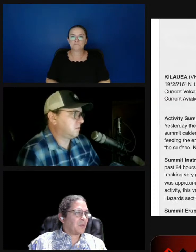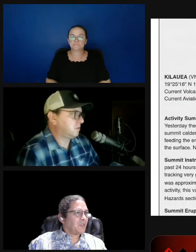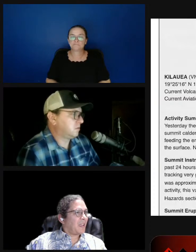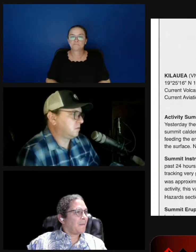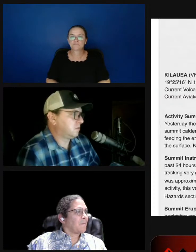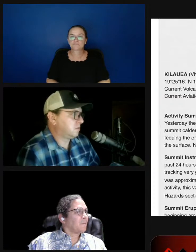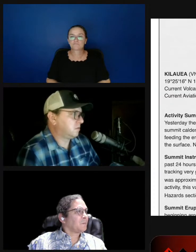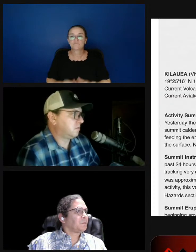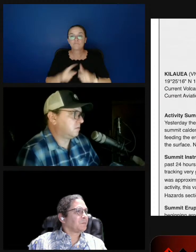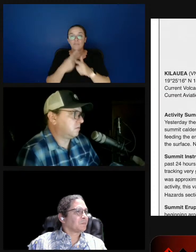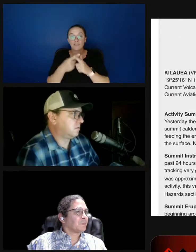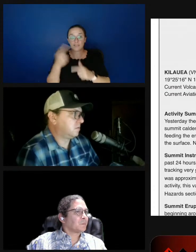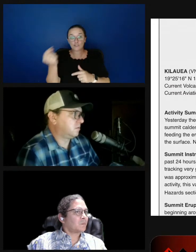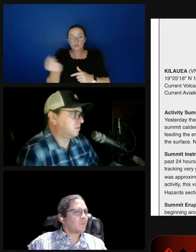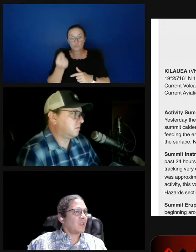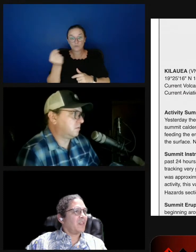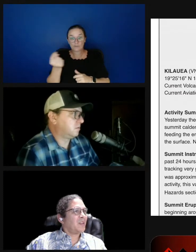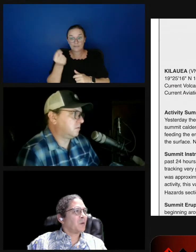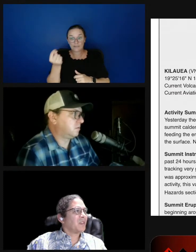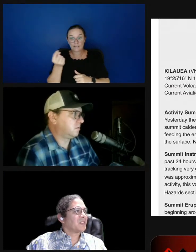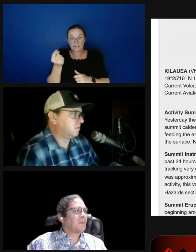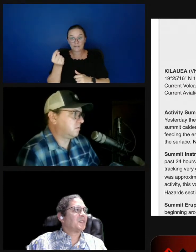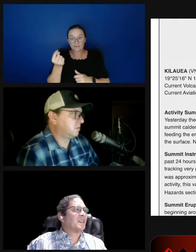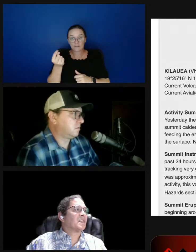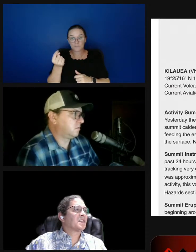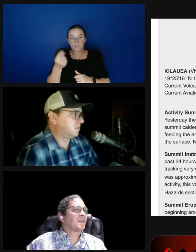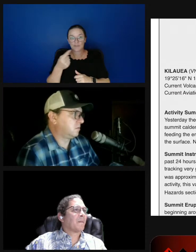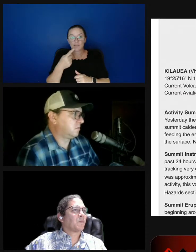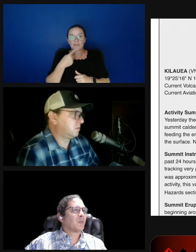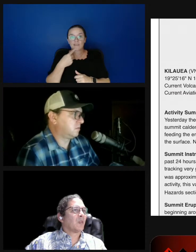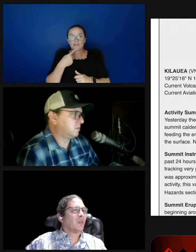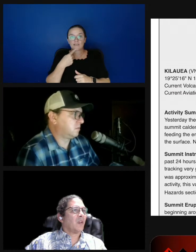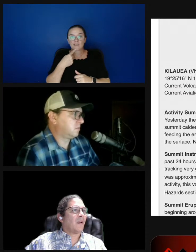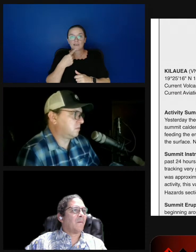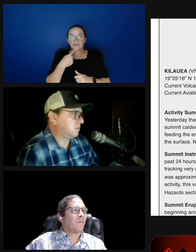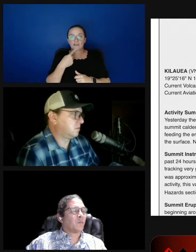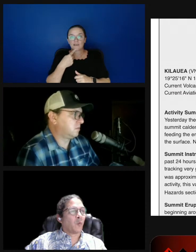And come Tuesday, they note the subsidence